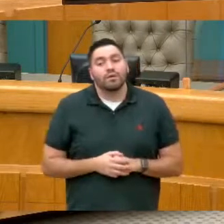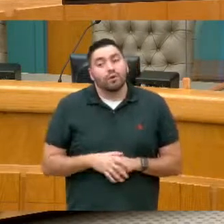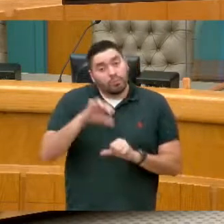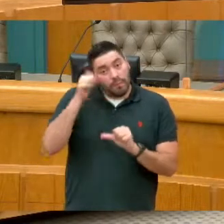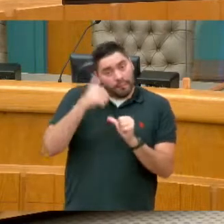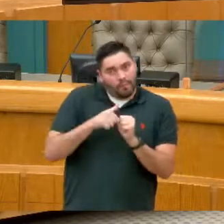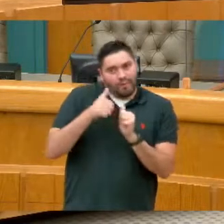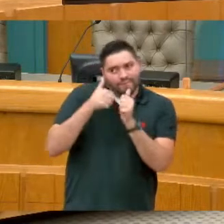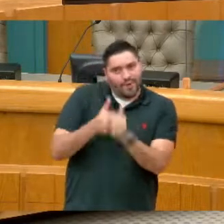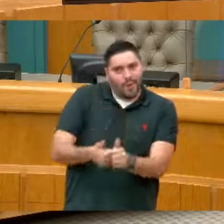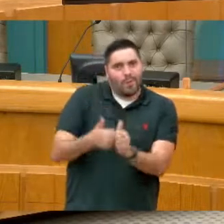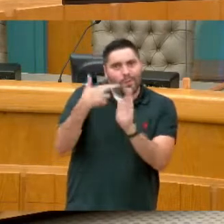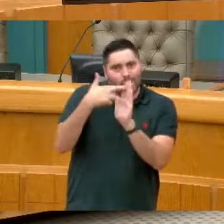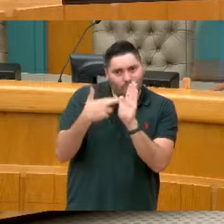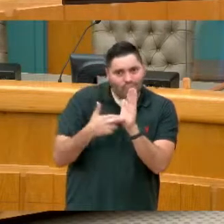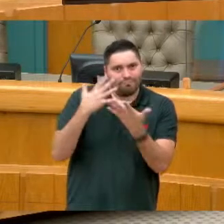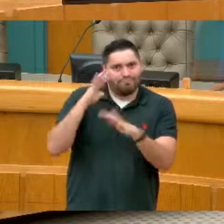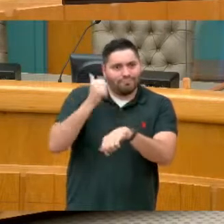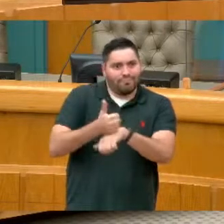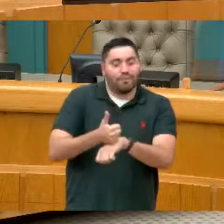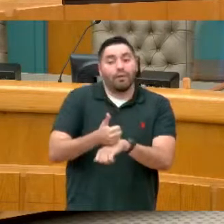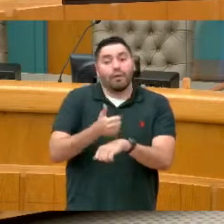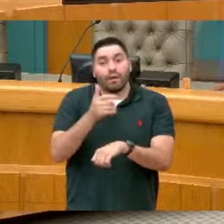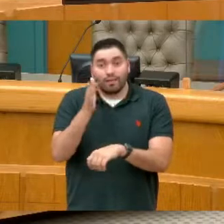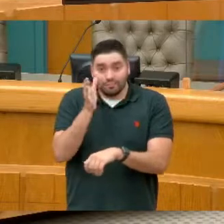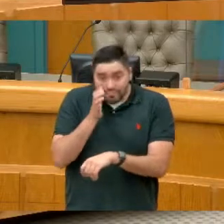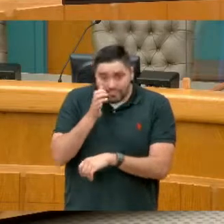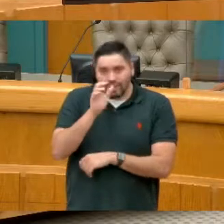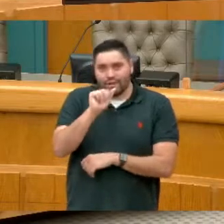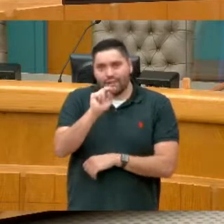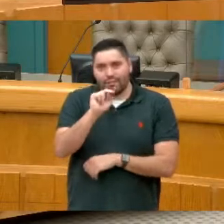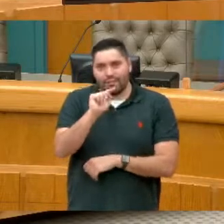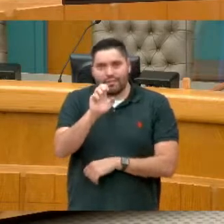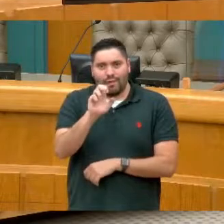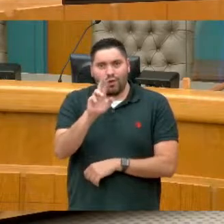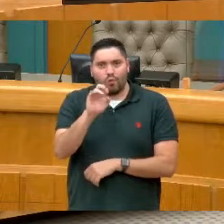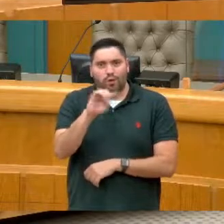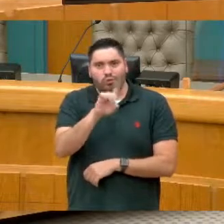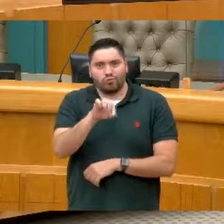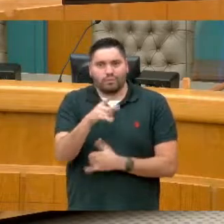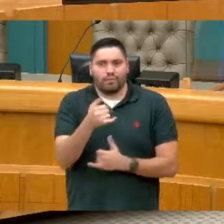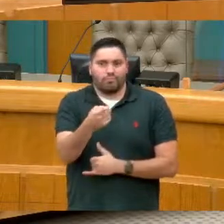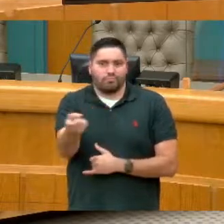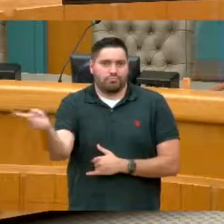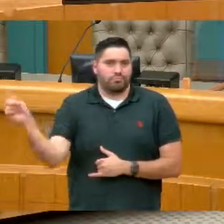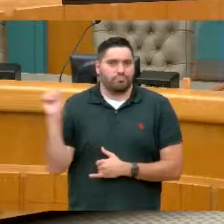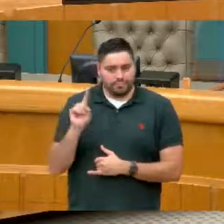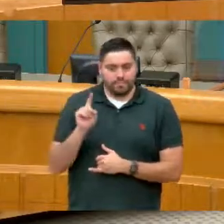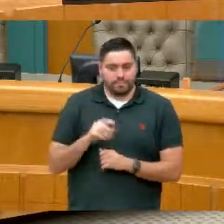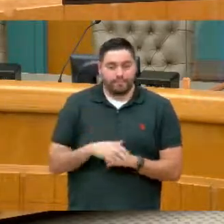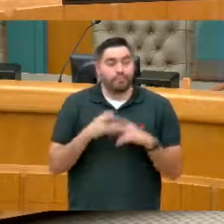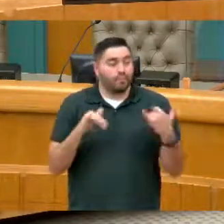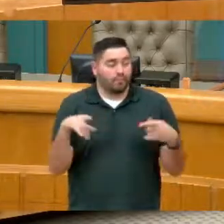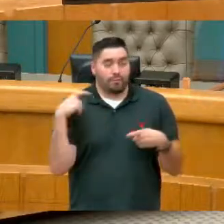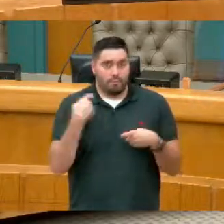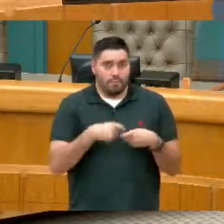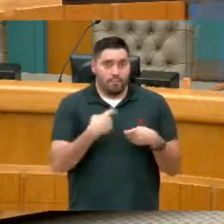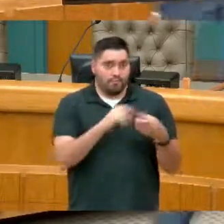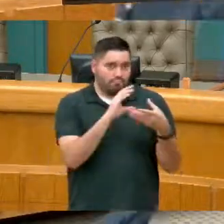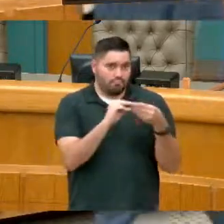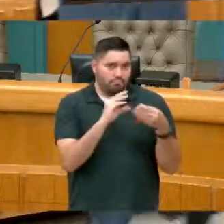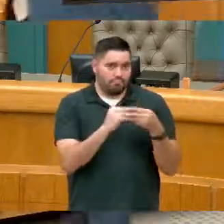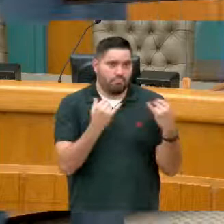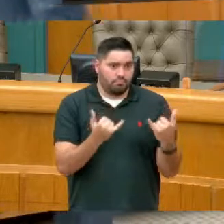important. And numbers looking good so far from what we're seeing, and I'm encouraged by that, but we don't want anybody to